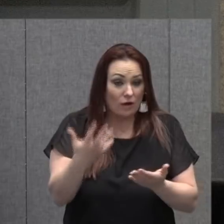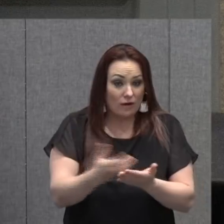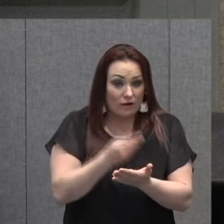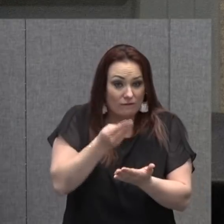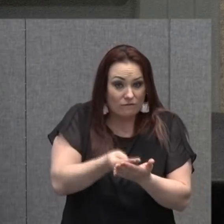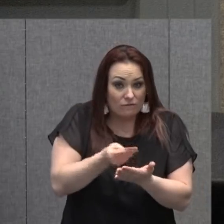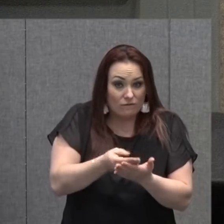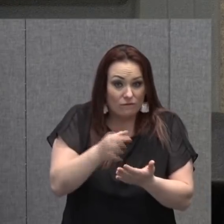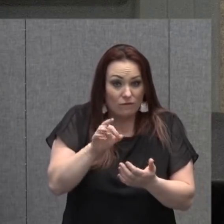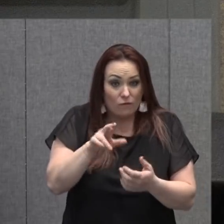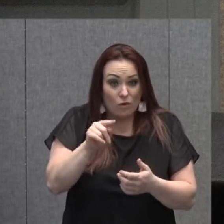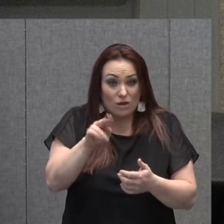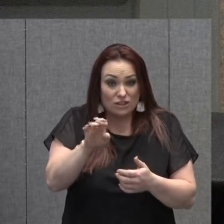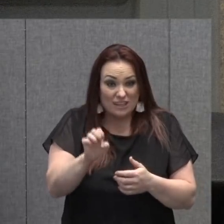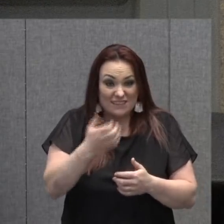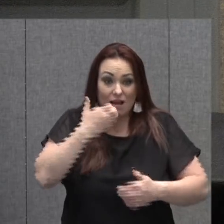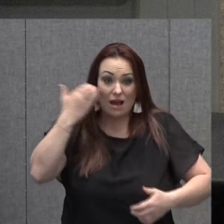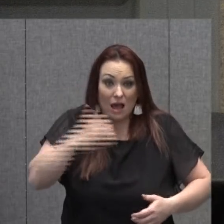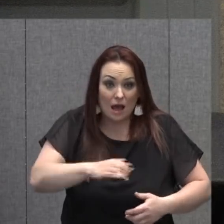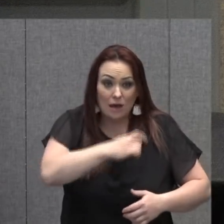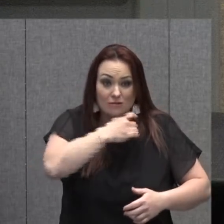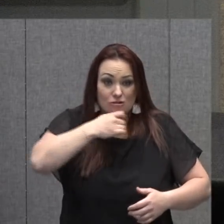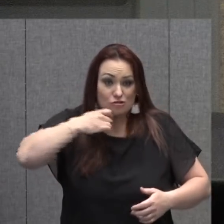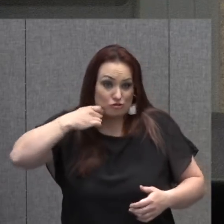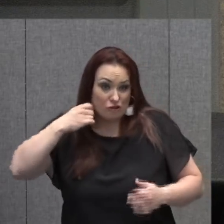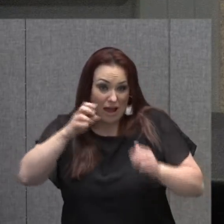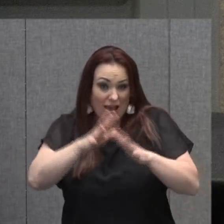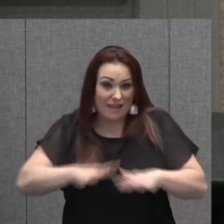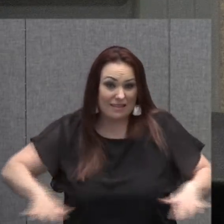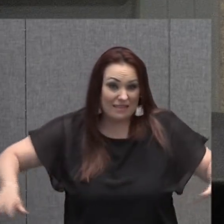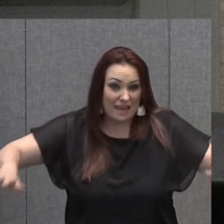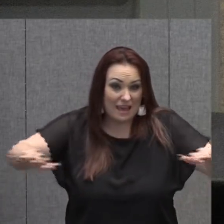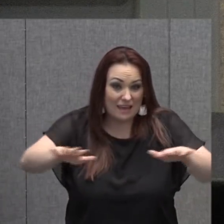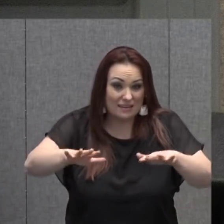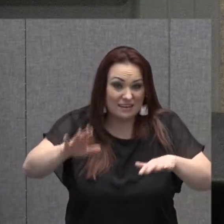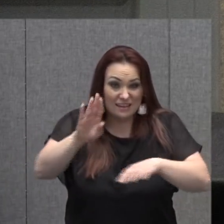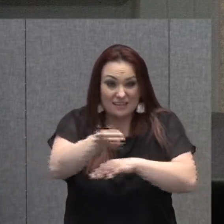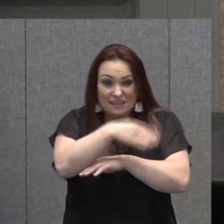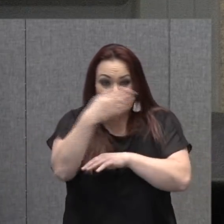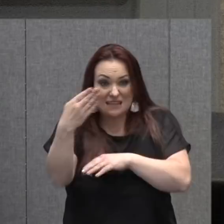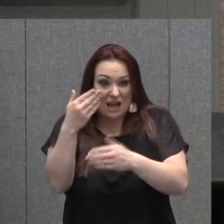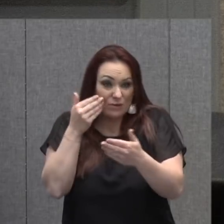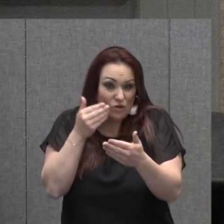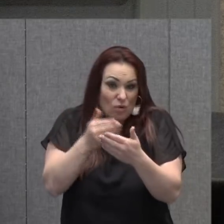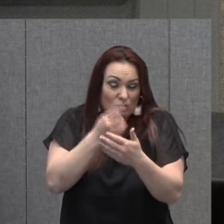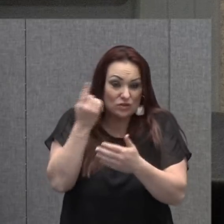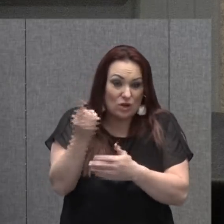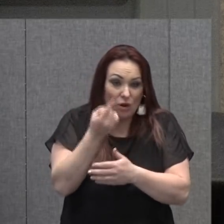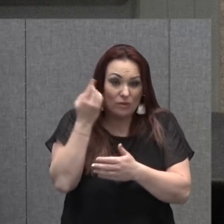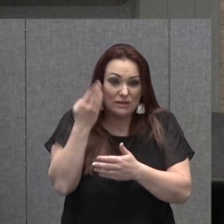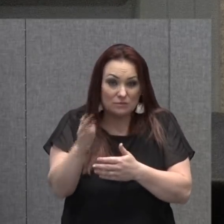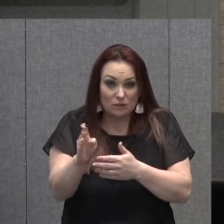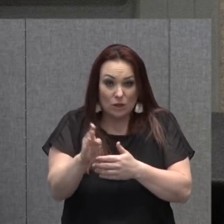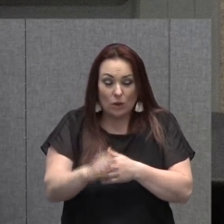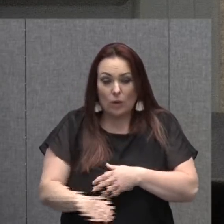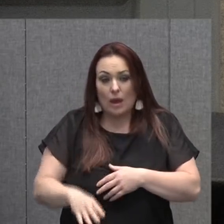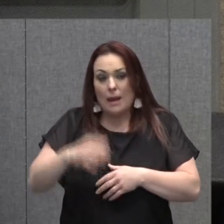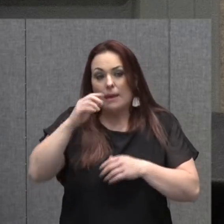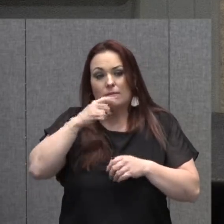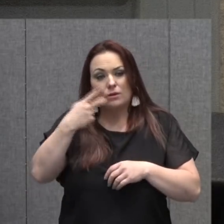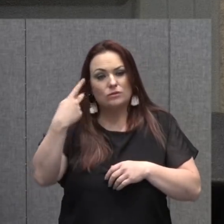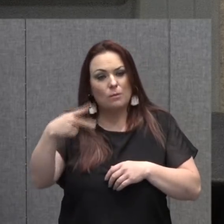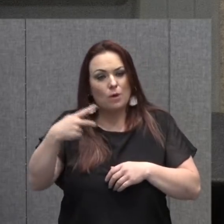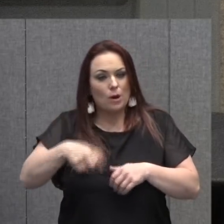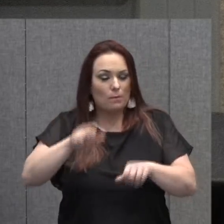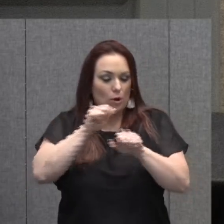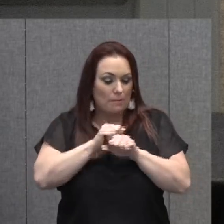In this hot, dry land, the sky was almost always blue. Steep purple mountains looked down on the desert where